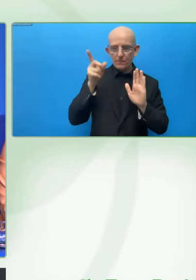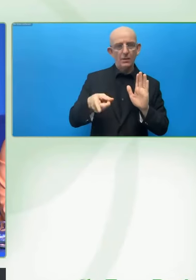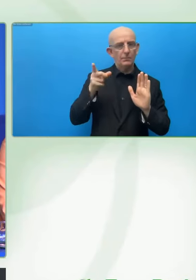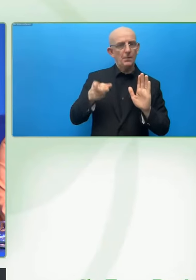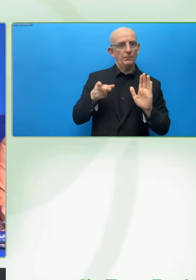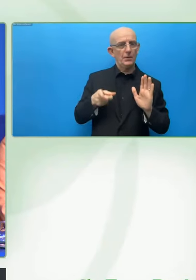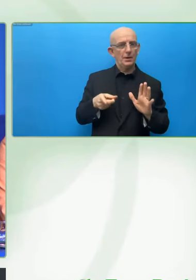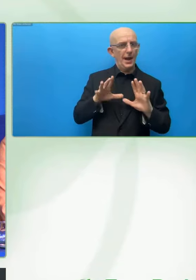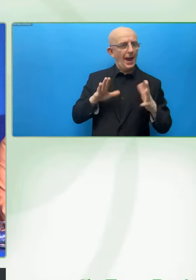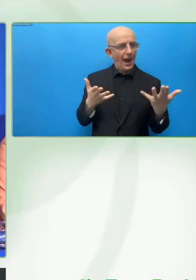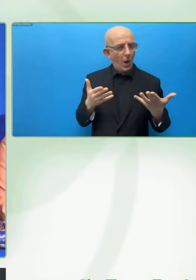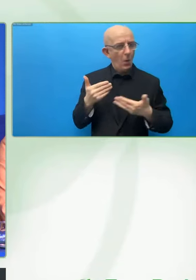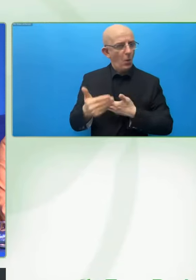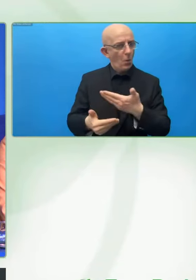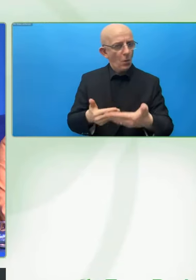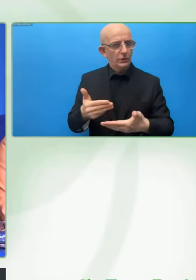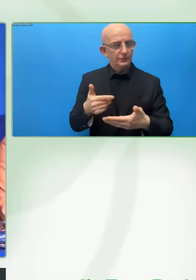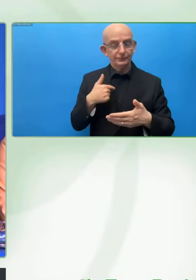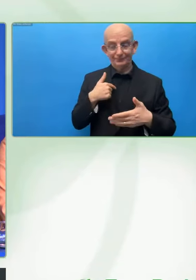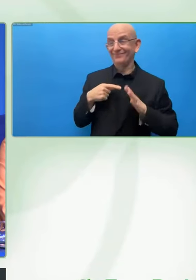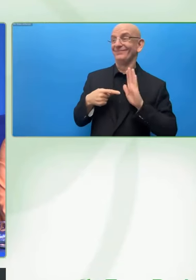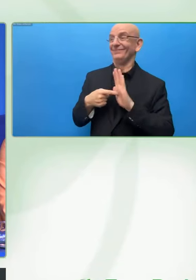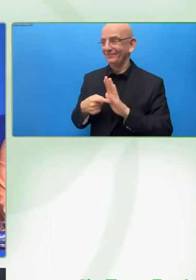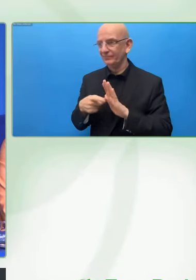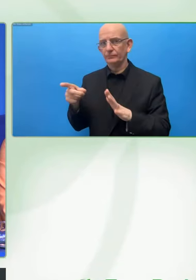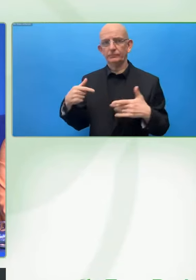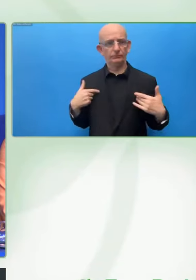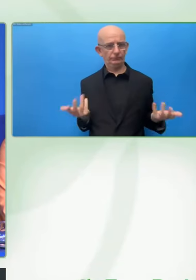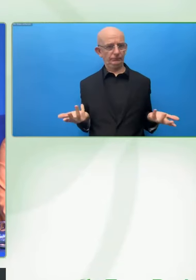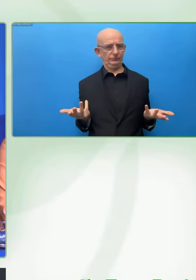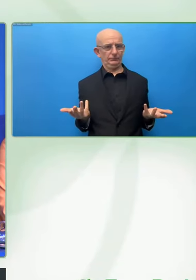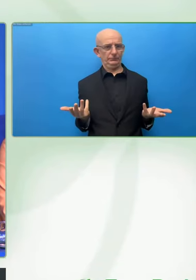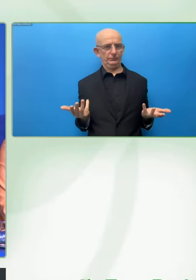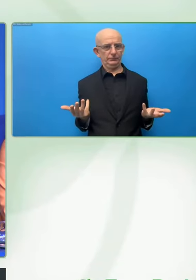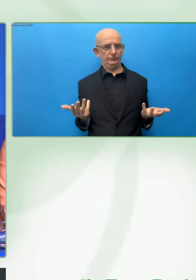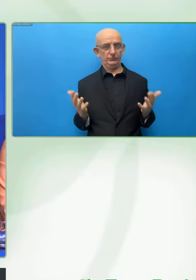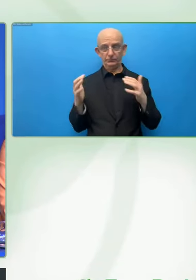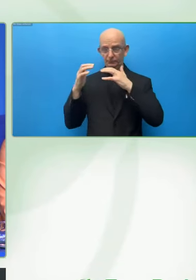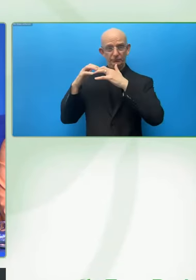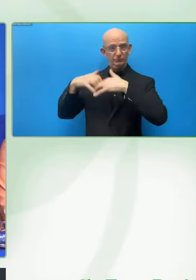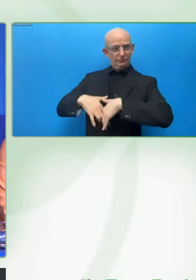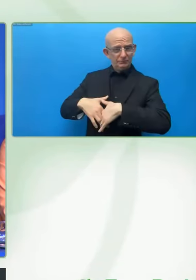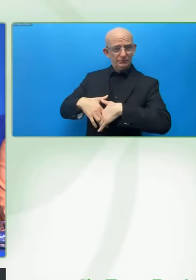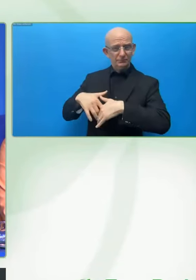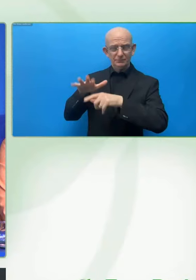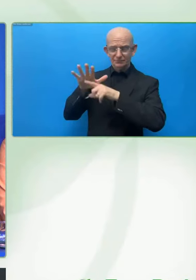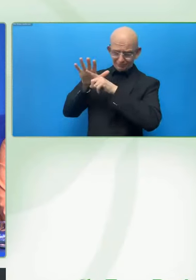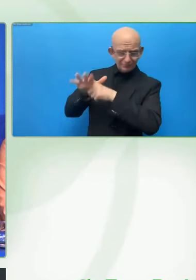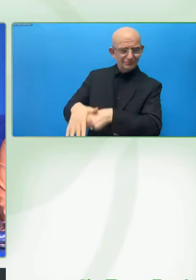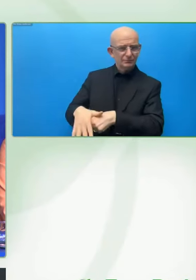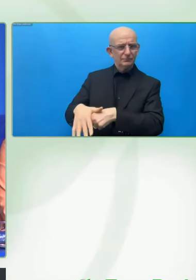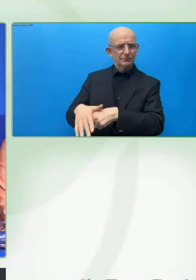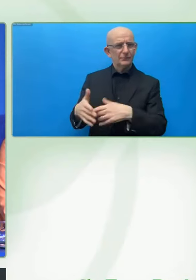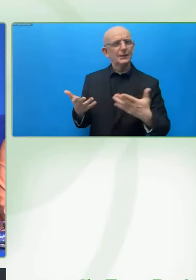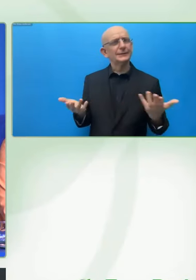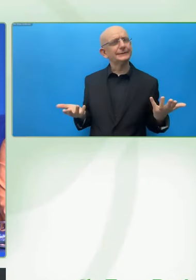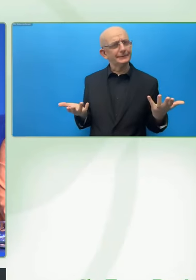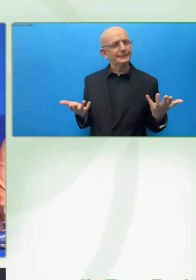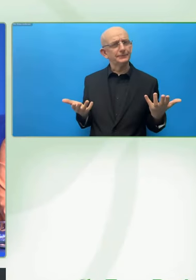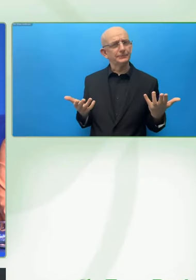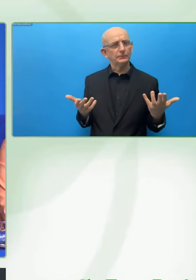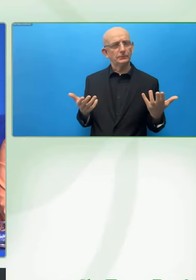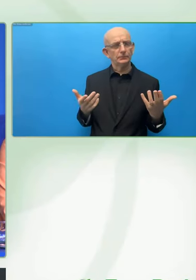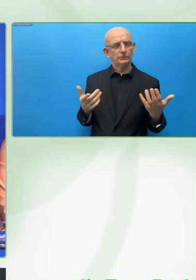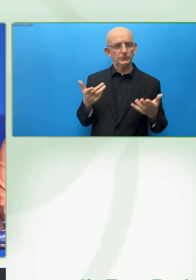there still cannot be any argument to the fact that no matter what size and what capabilities of the